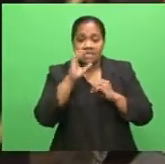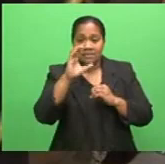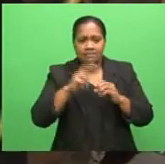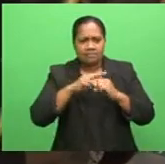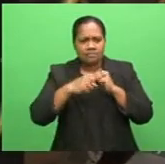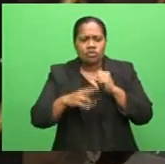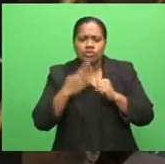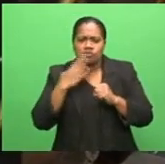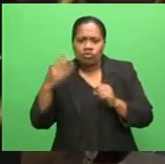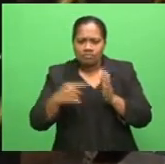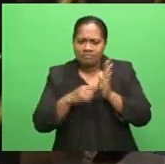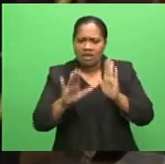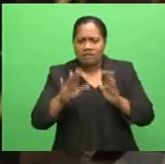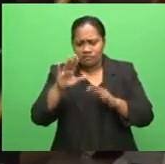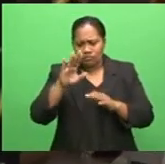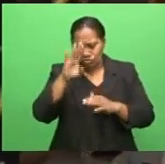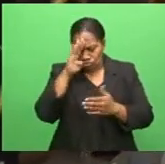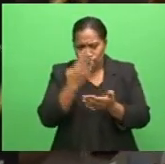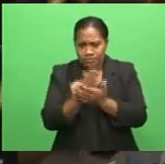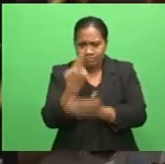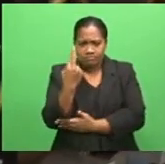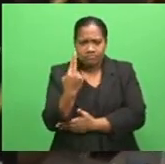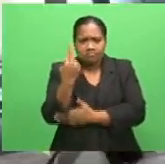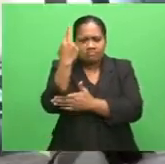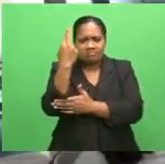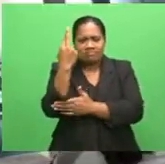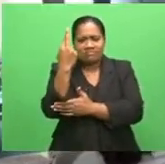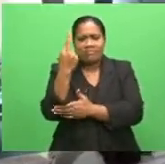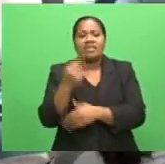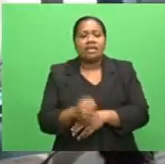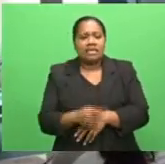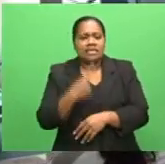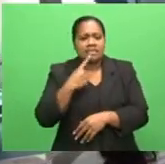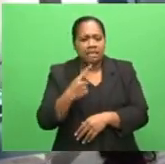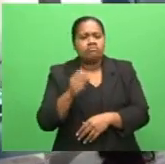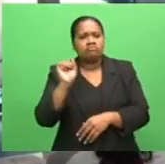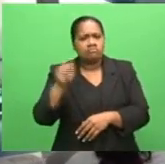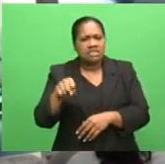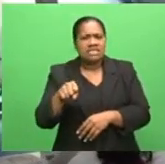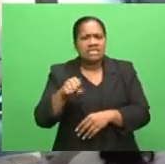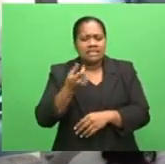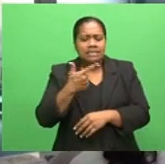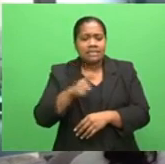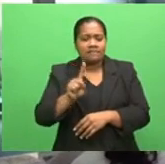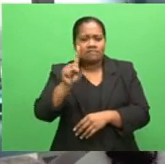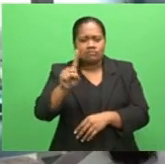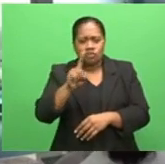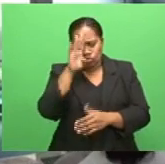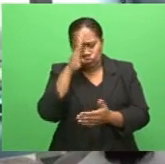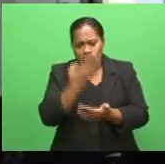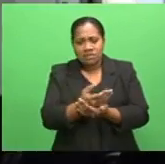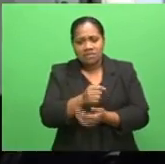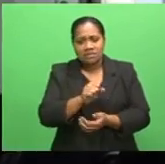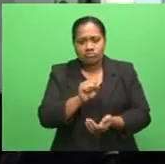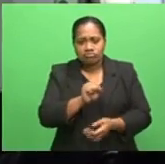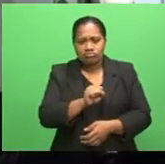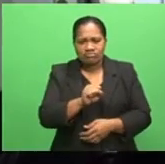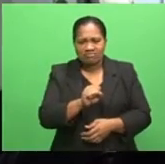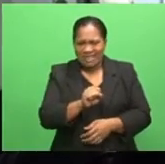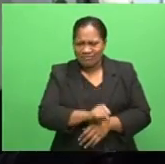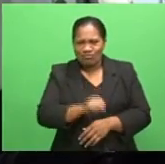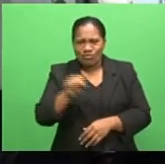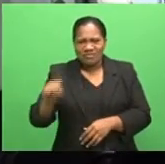student representative while opting to remain anonymous, said 71 students being sponsored this year will explore